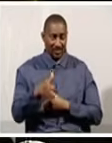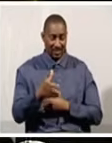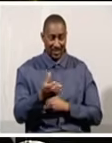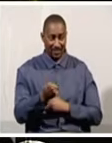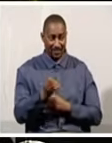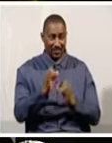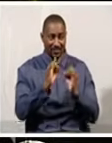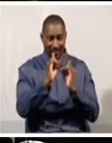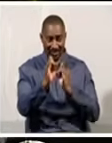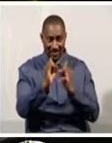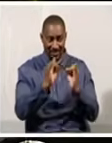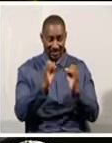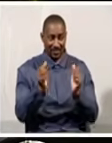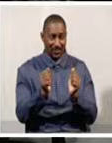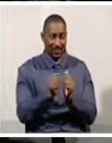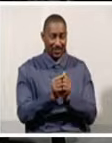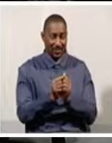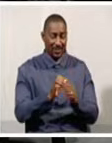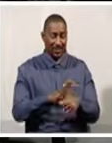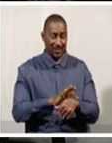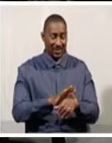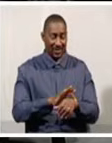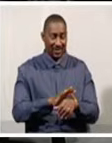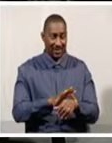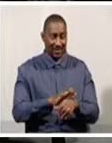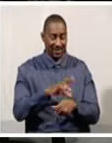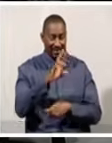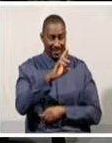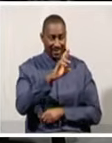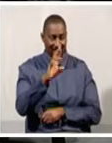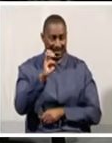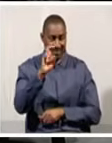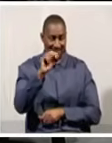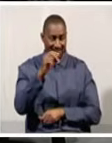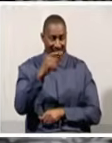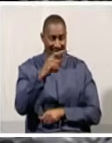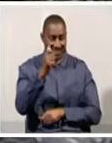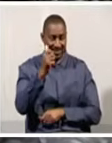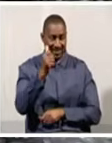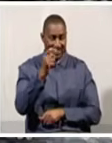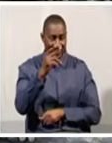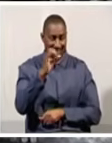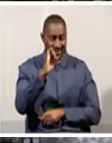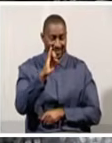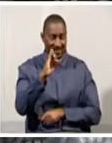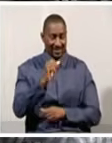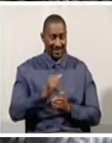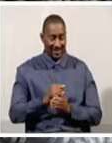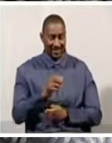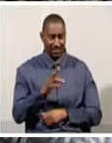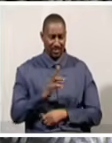Dr. Hengari. And after the interview, of course, we always engage our guests, you know, on a personal level. And he says